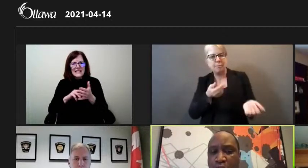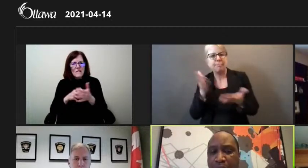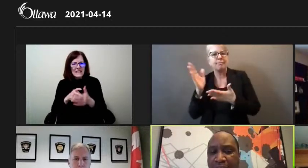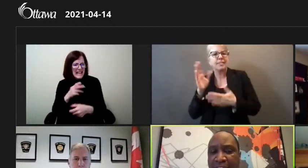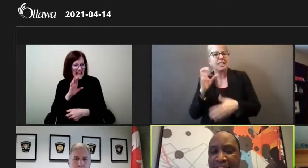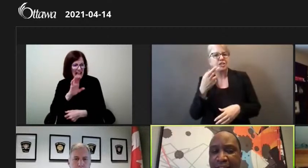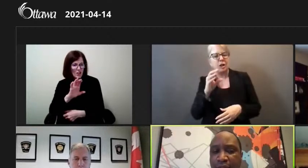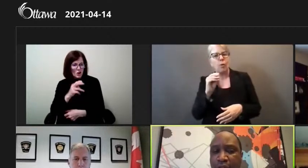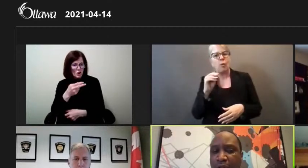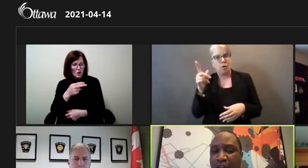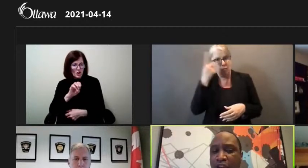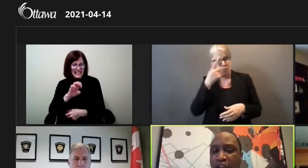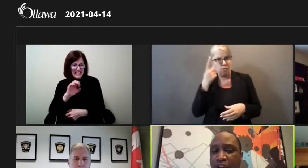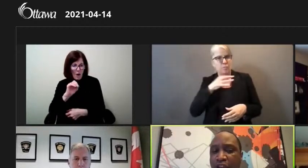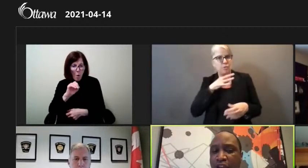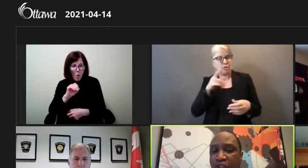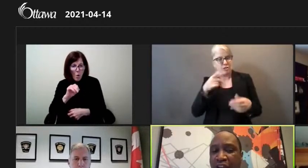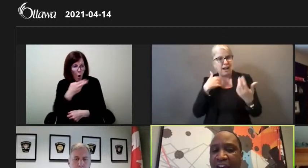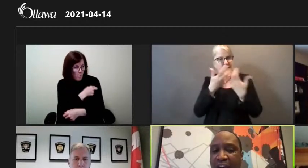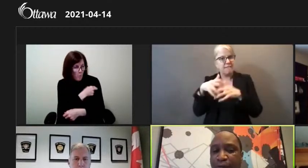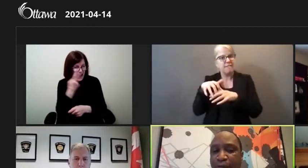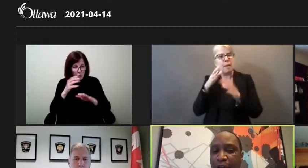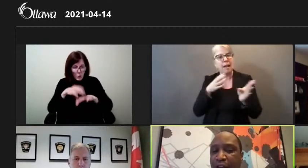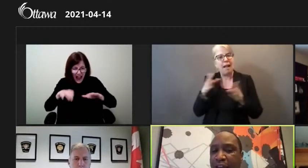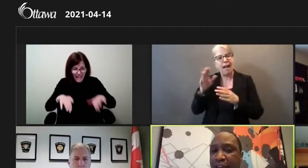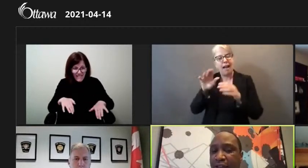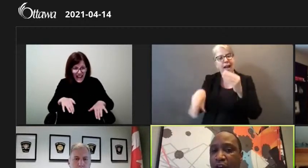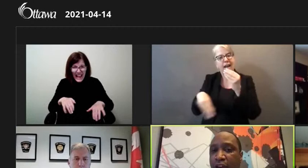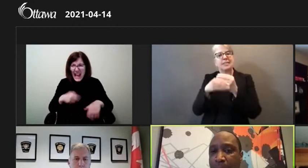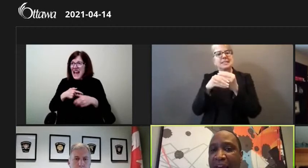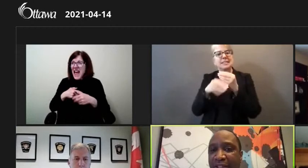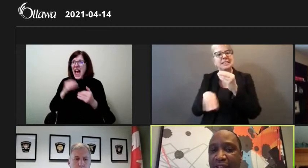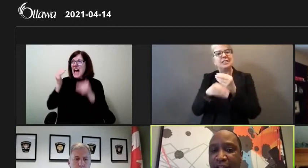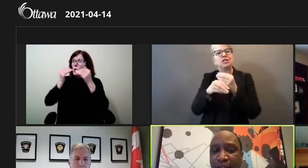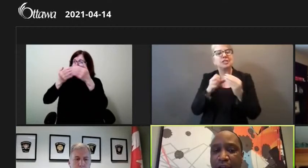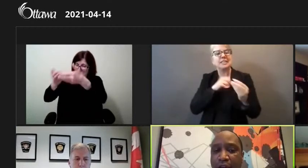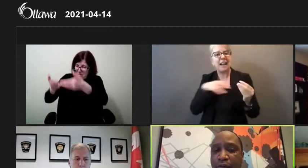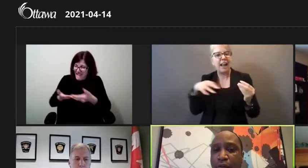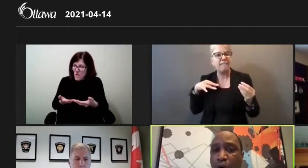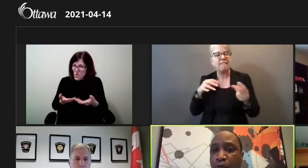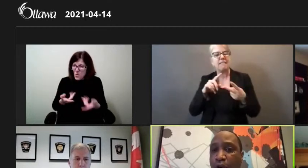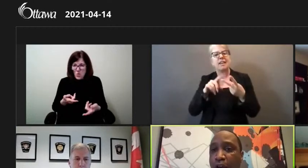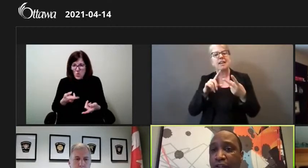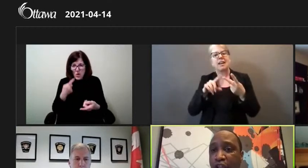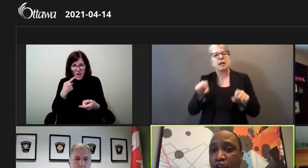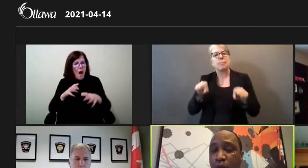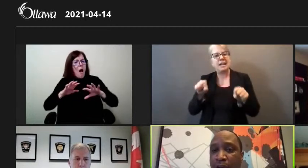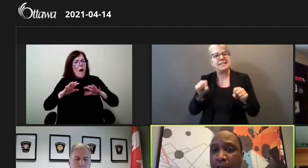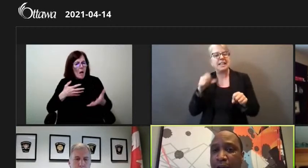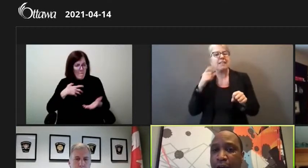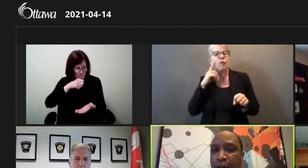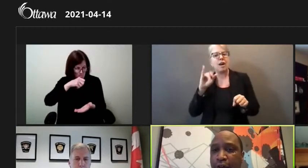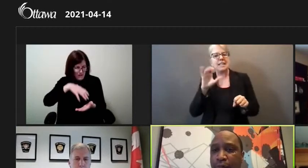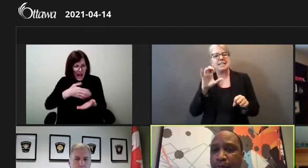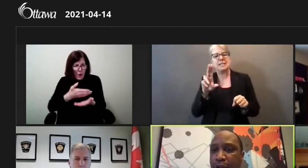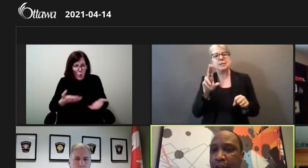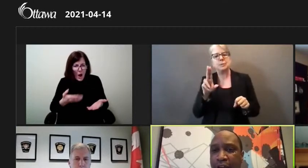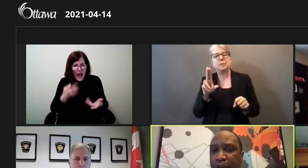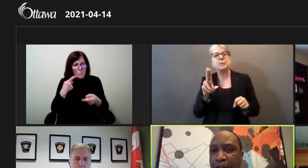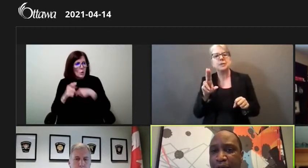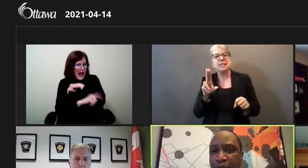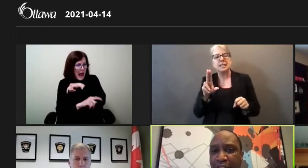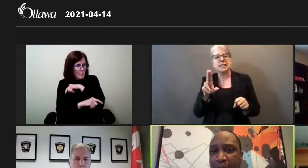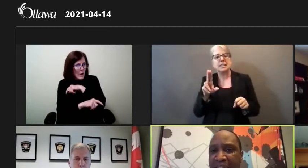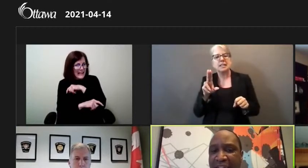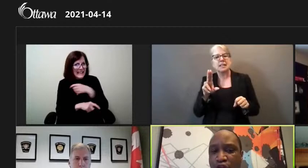there a plan around additional staff and capacity for ICU